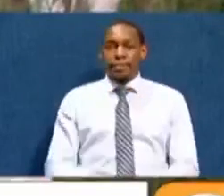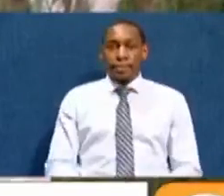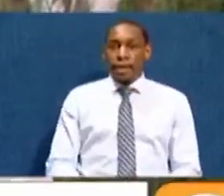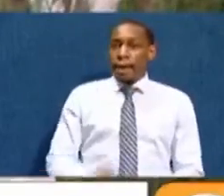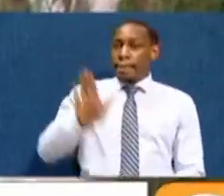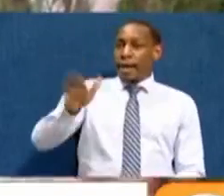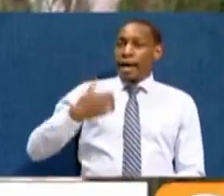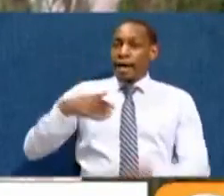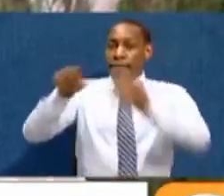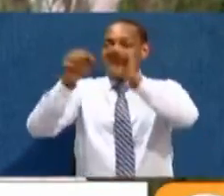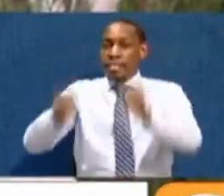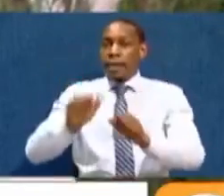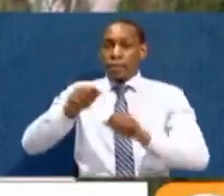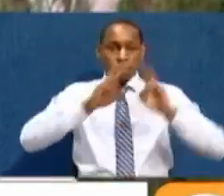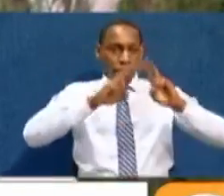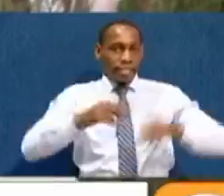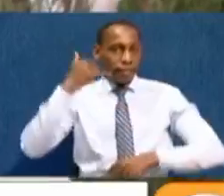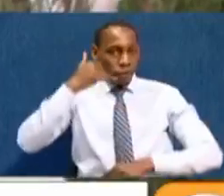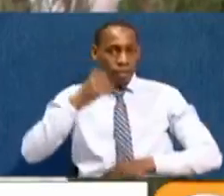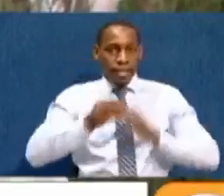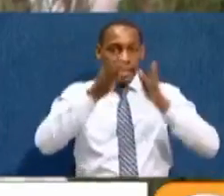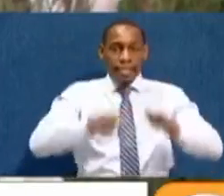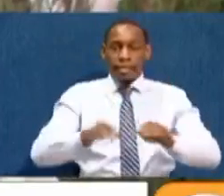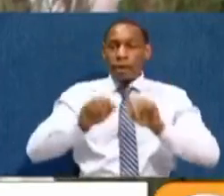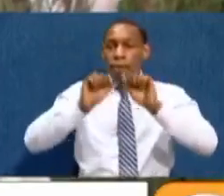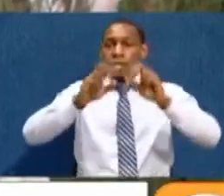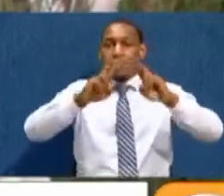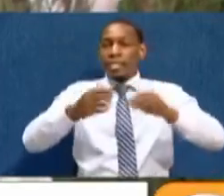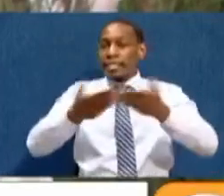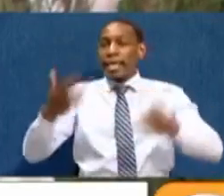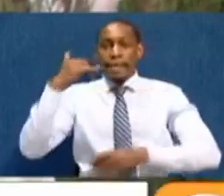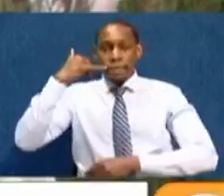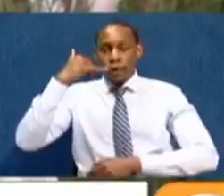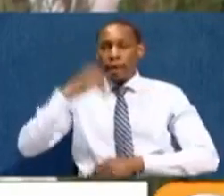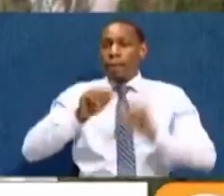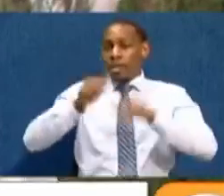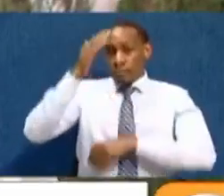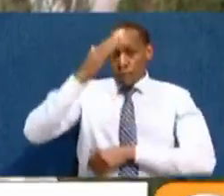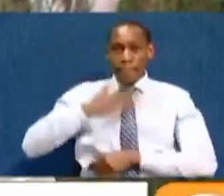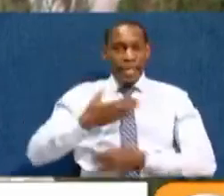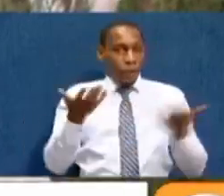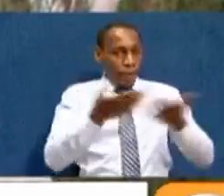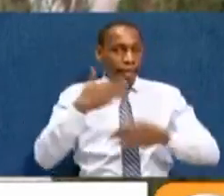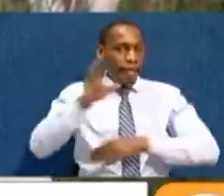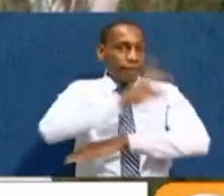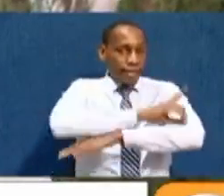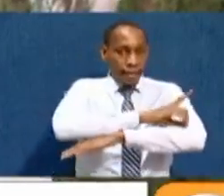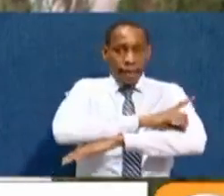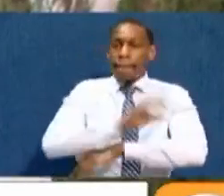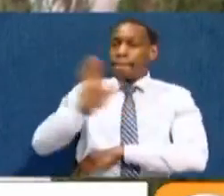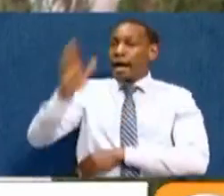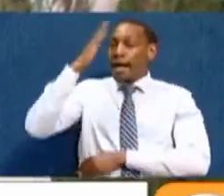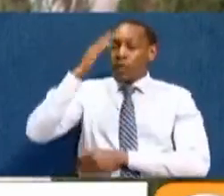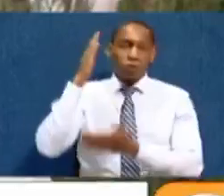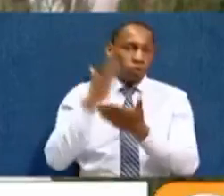have the system. They can track our phones as readers. They can track anyone's phone. They can know my whereabouts every day. They